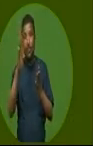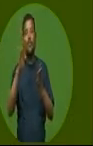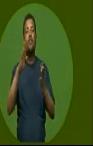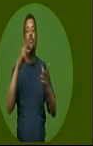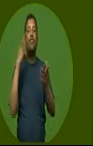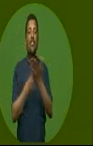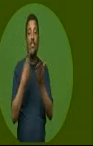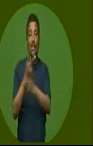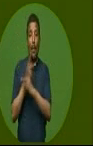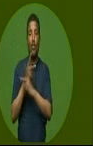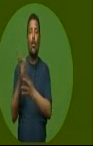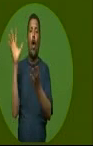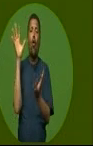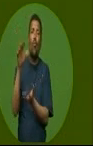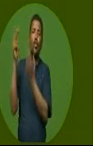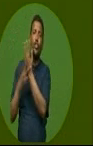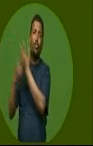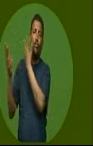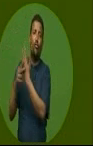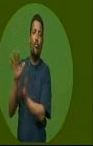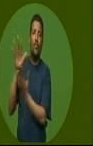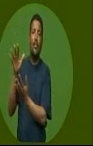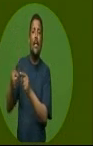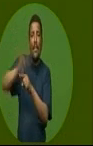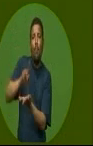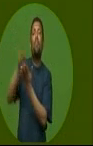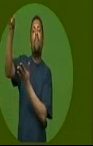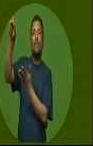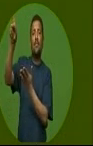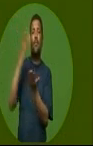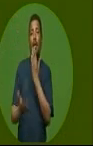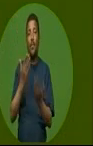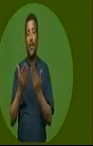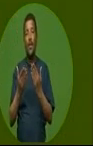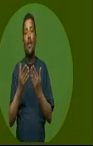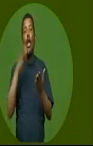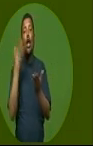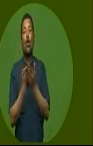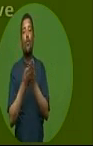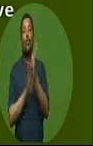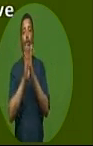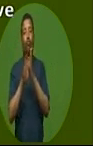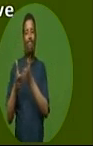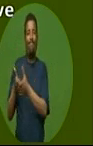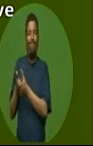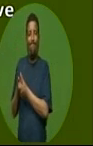implies that debt accumulation and repayment may retard economic growth.